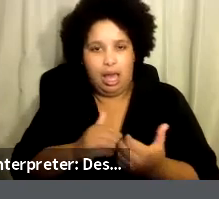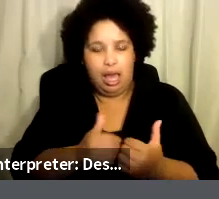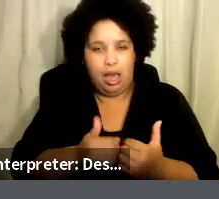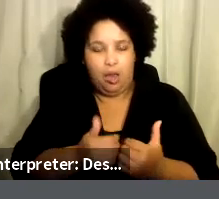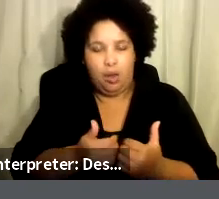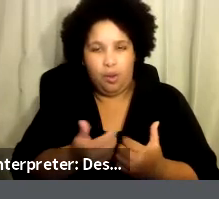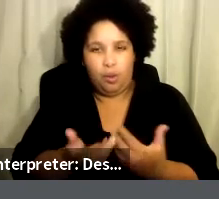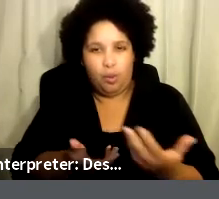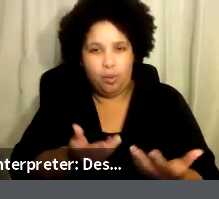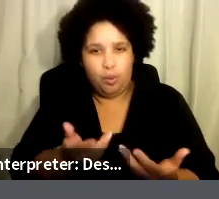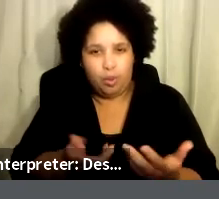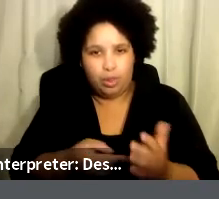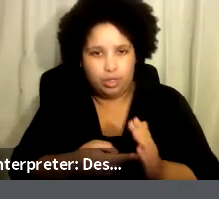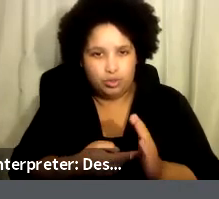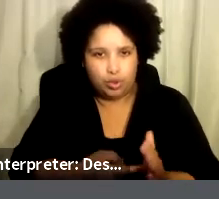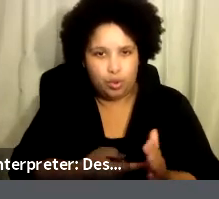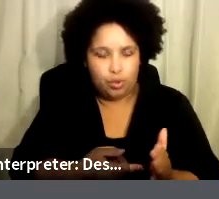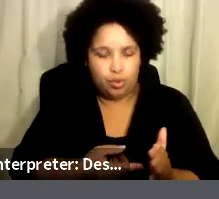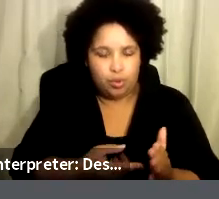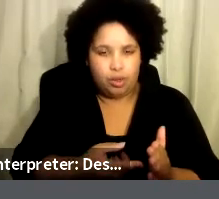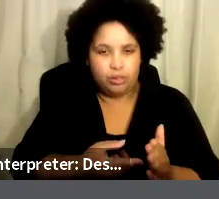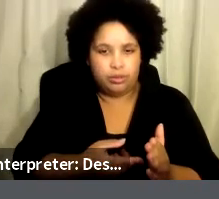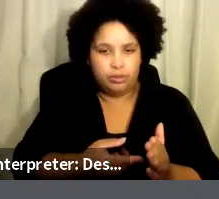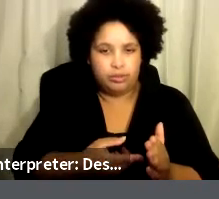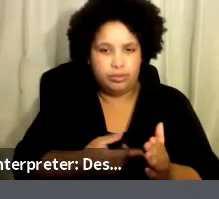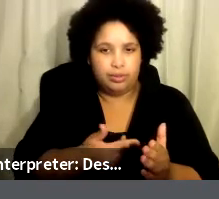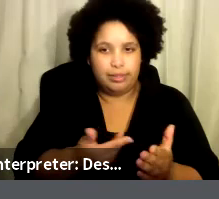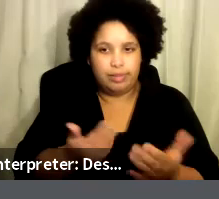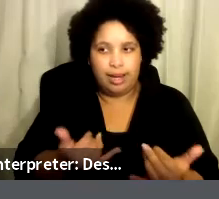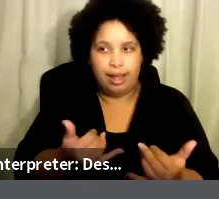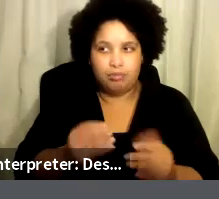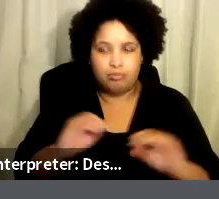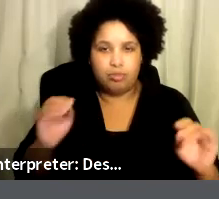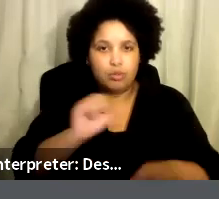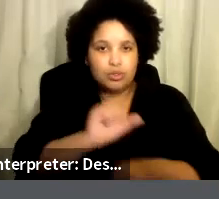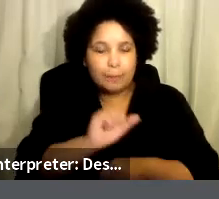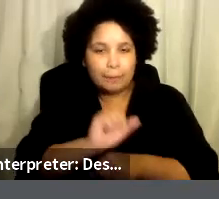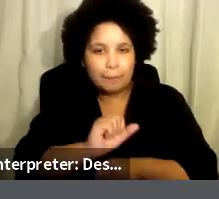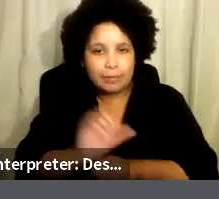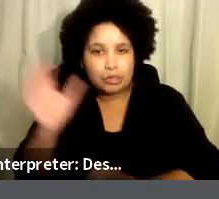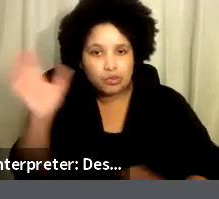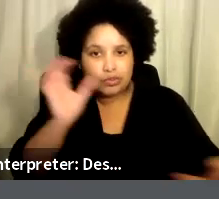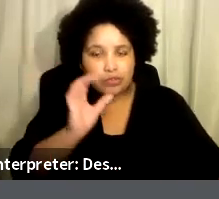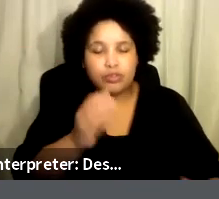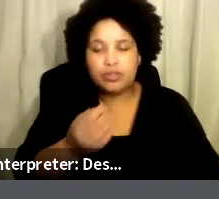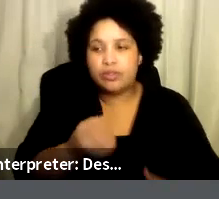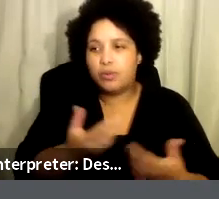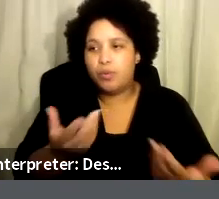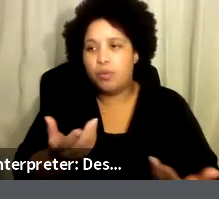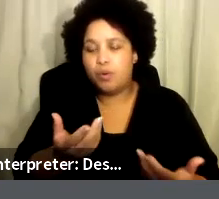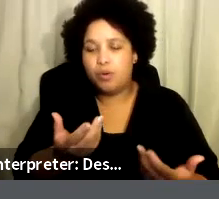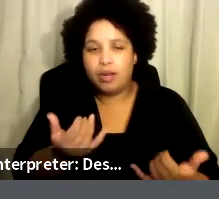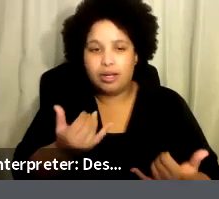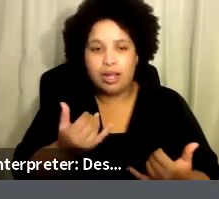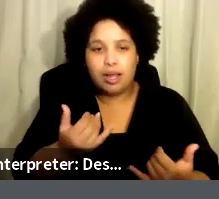go about showing maybe they're in the process of finding a job or they're in the process of let's say through